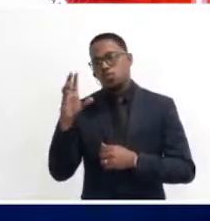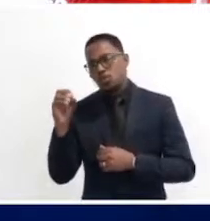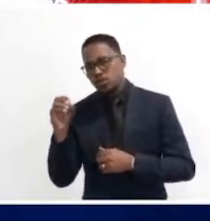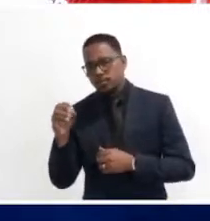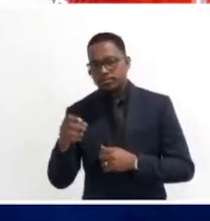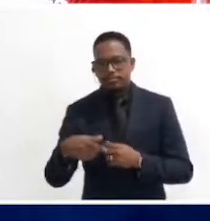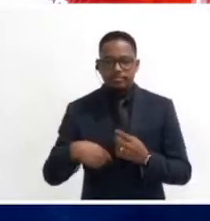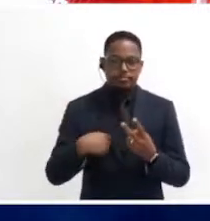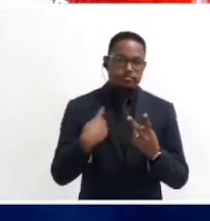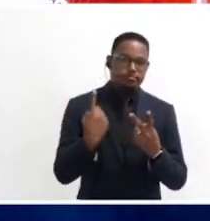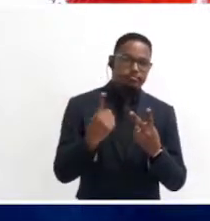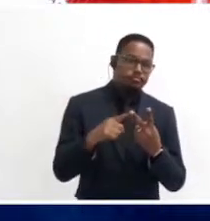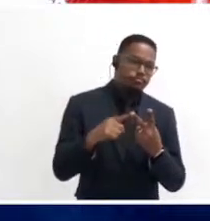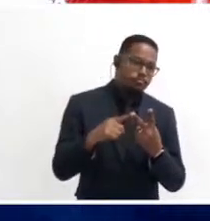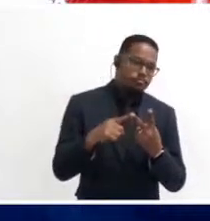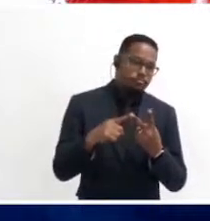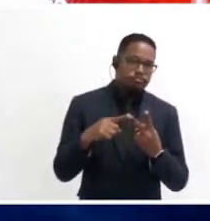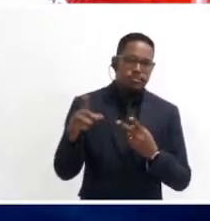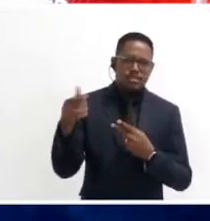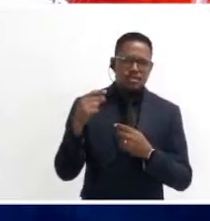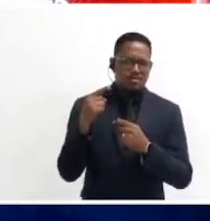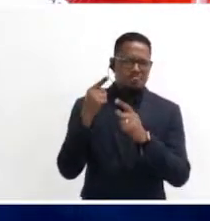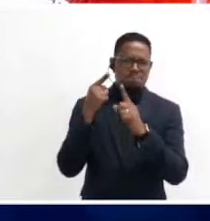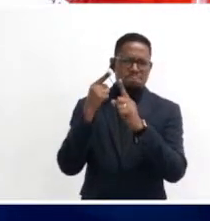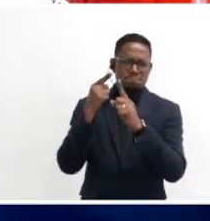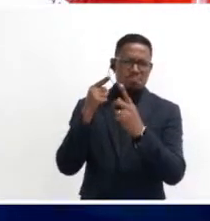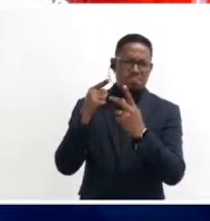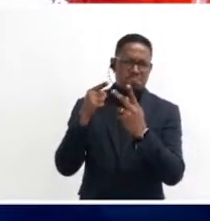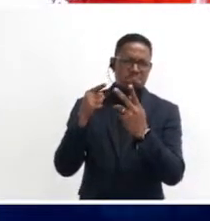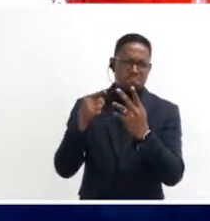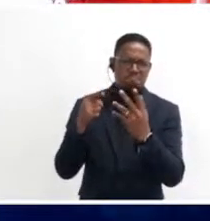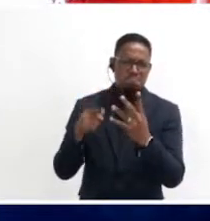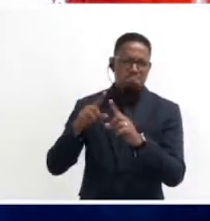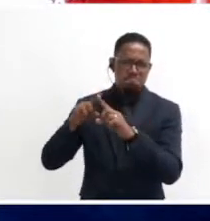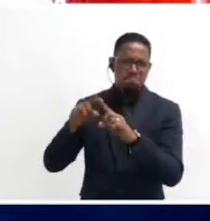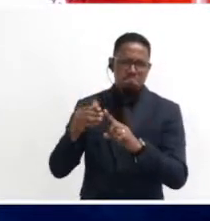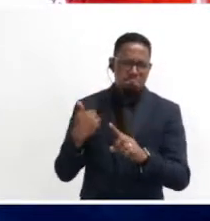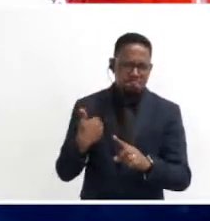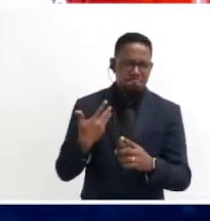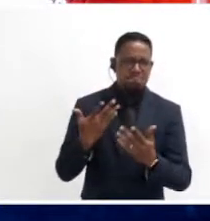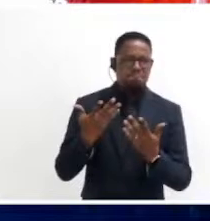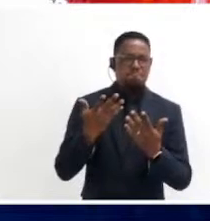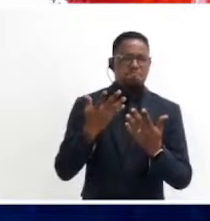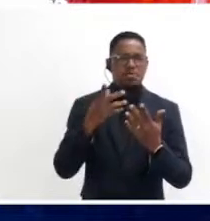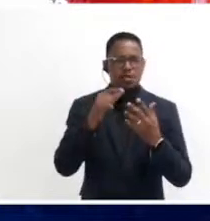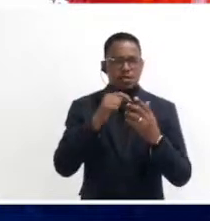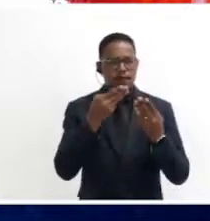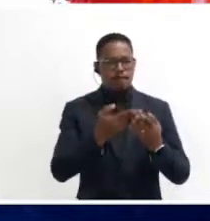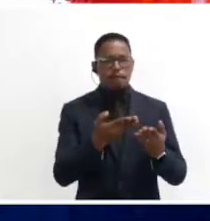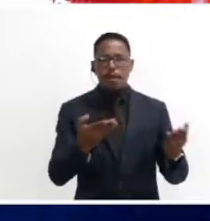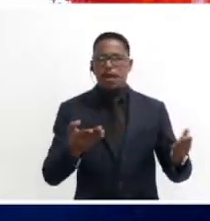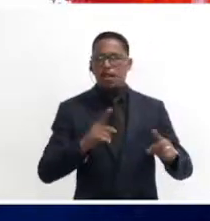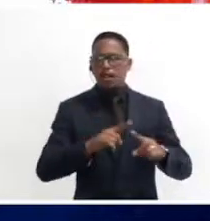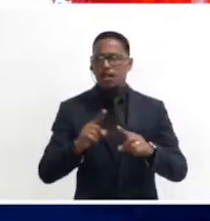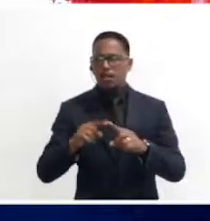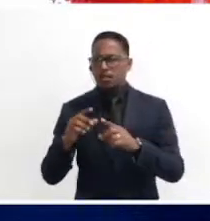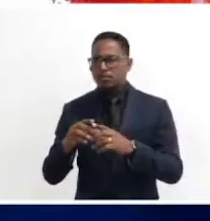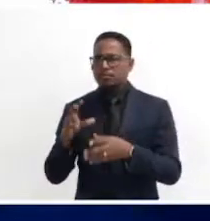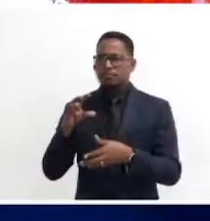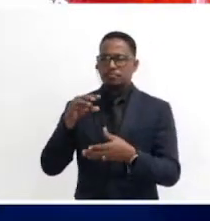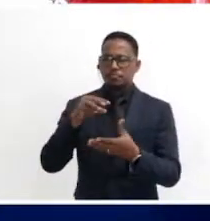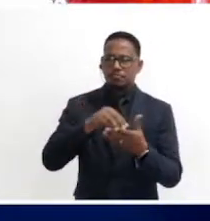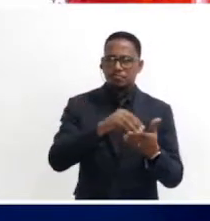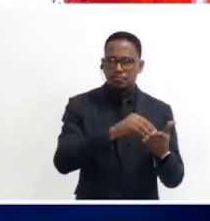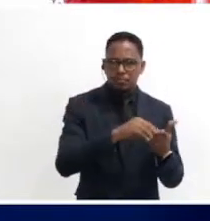They have different purposes and are tuned to different materials. So wedge bonding is typically used with aluminum wire,